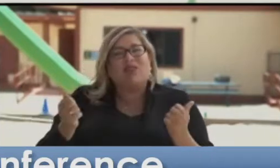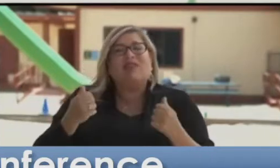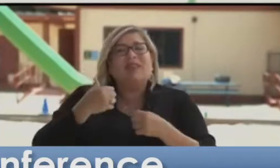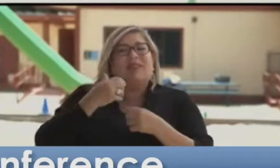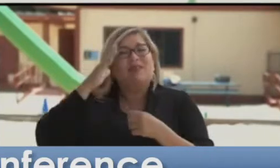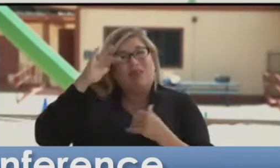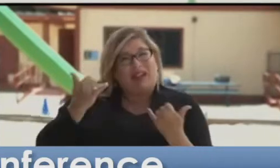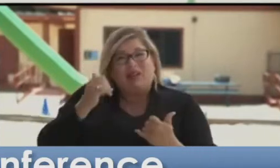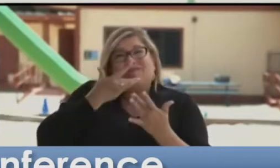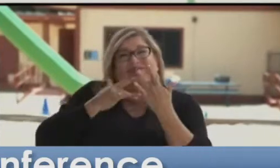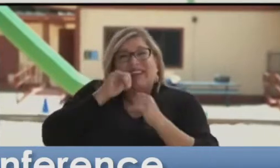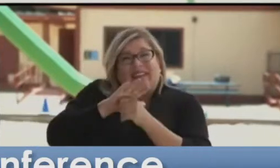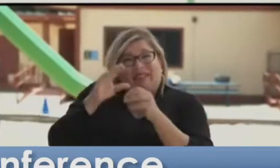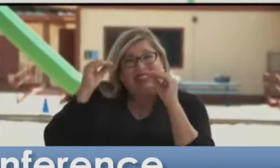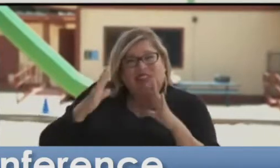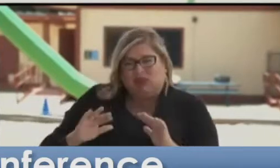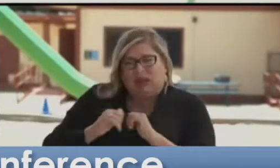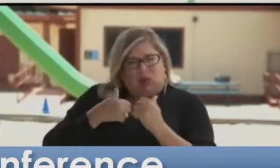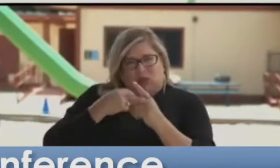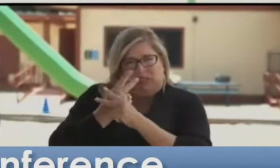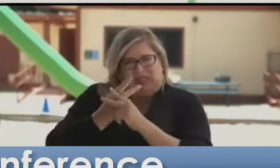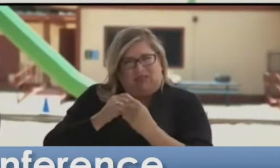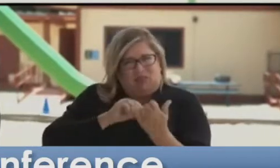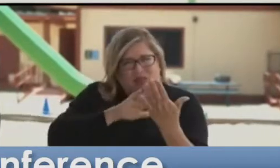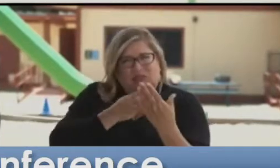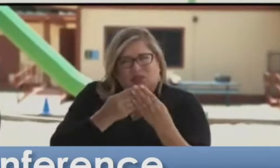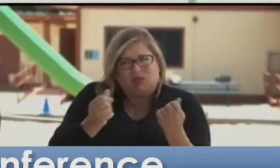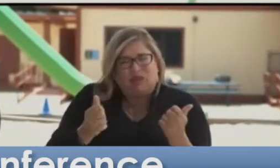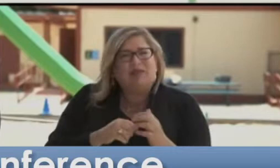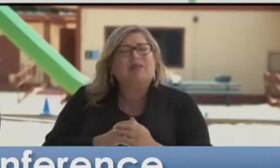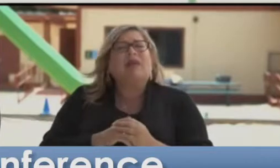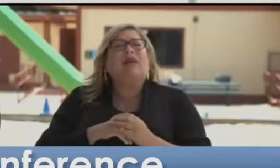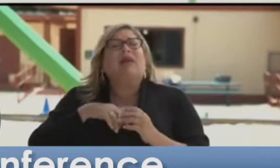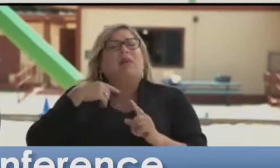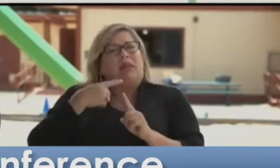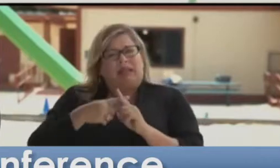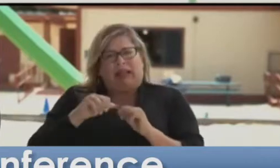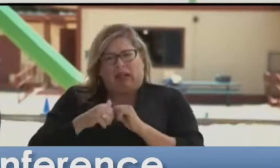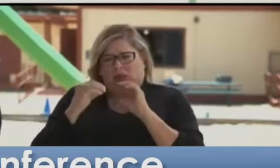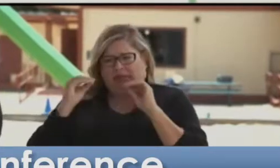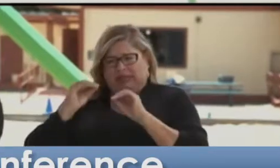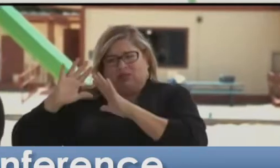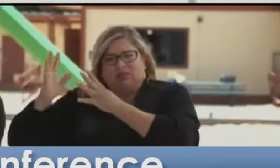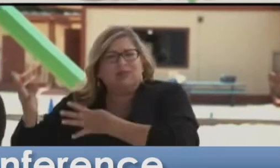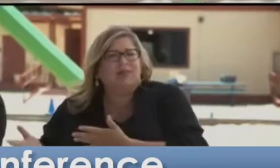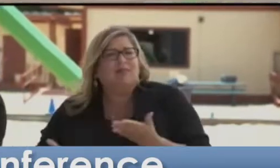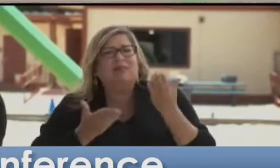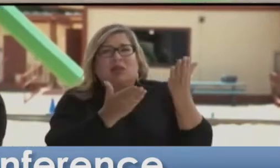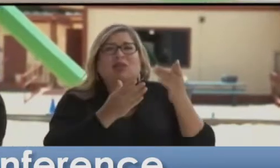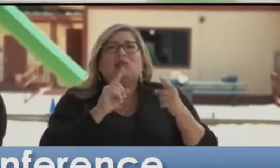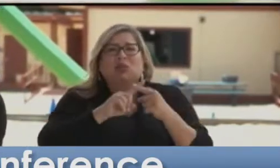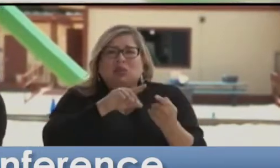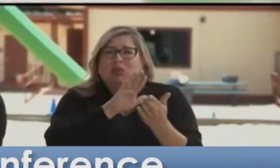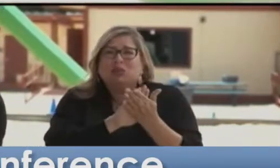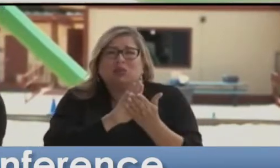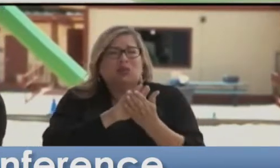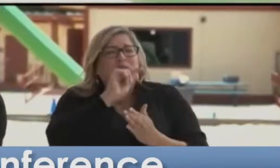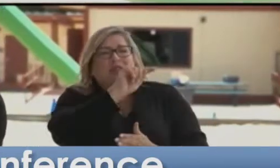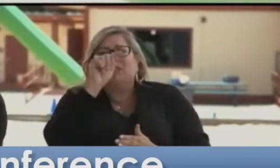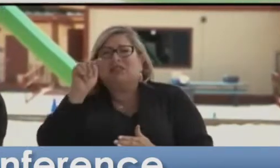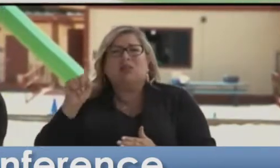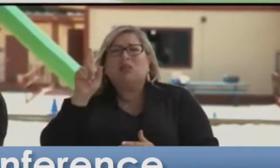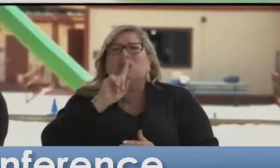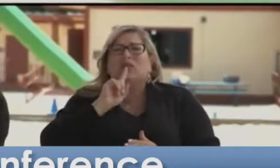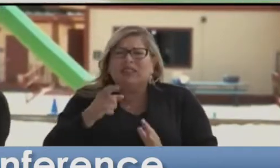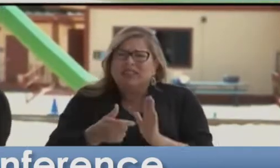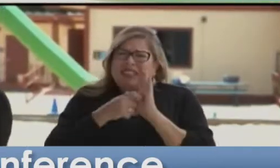shortages, but that we bring teachers through the pipeline into pathways and into the schools that need them most,